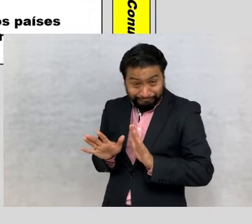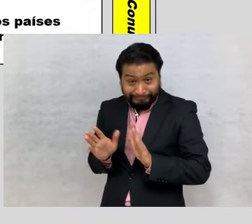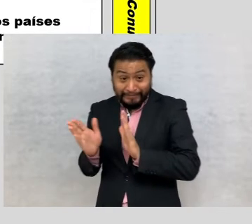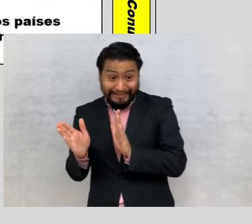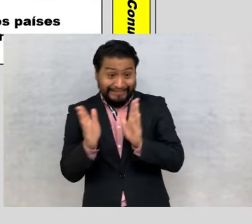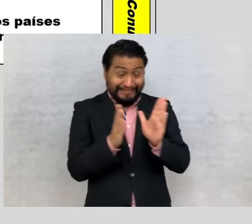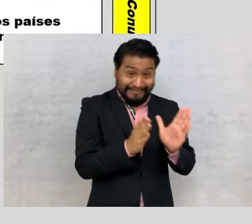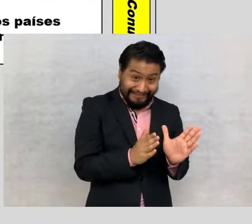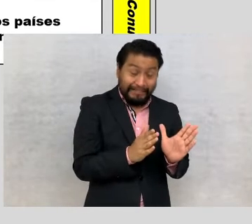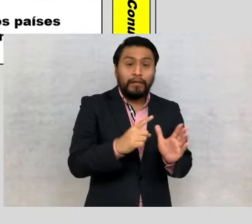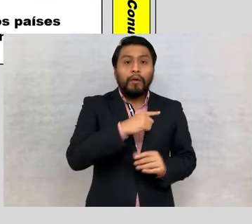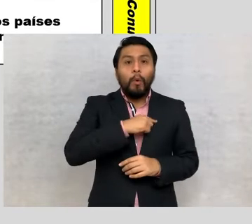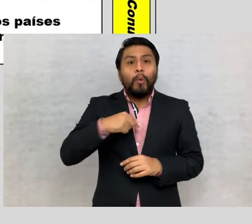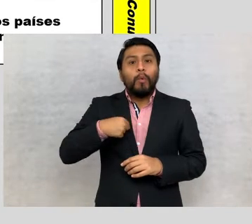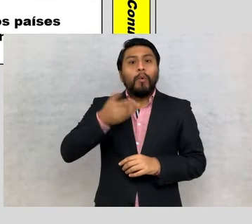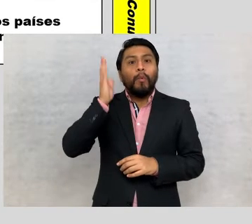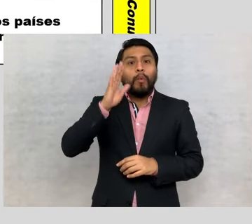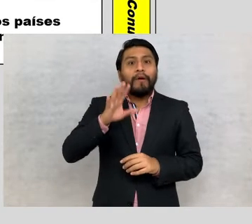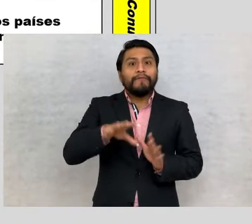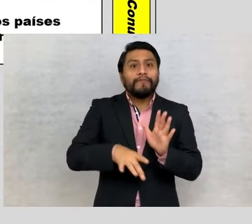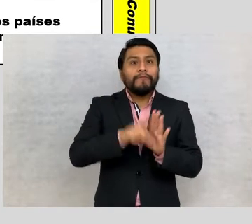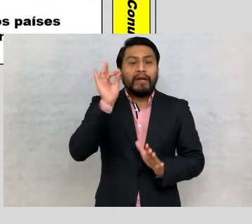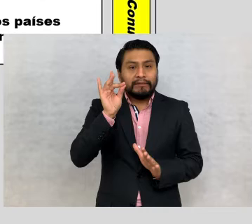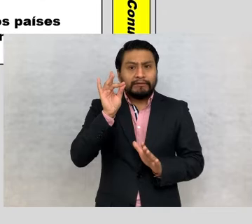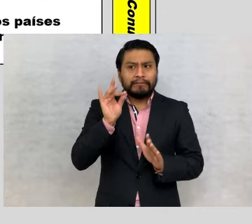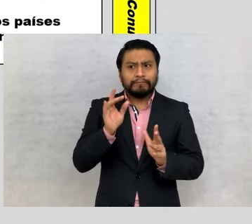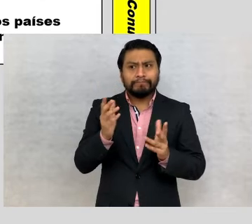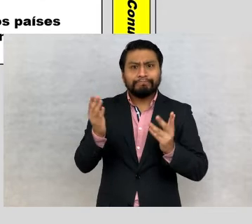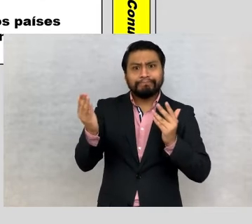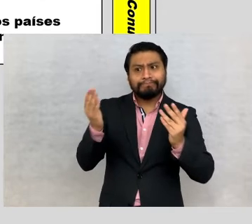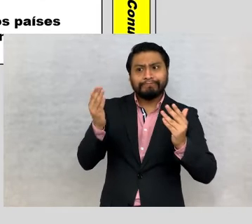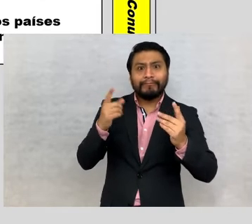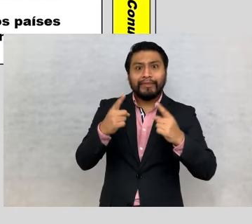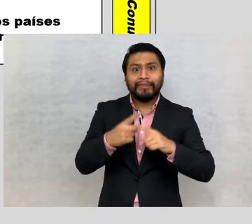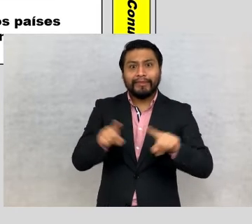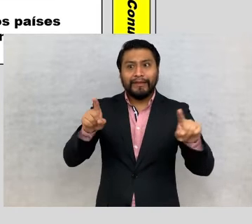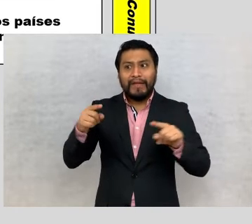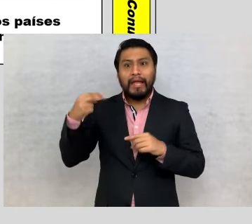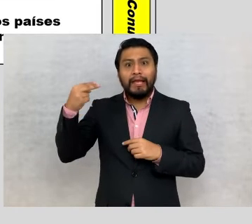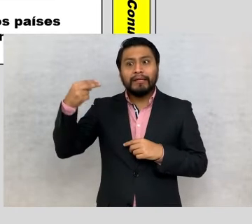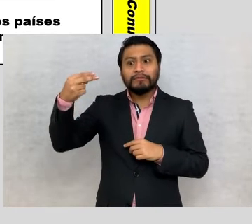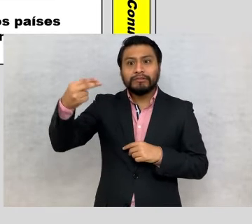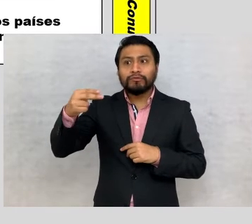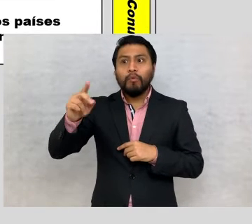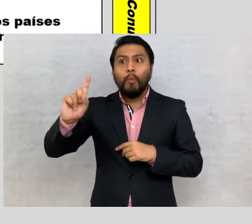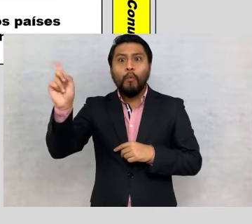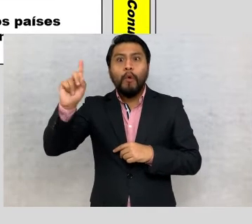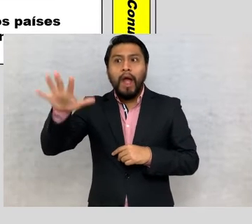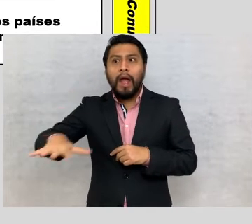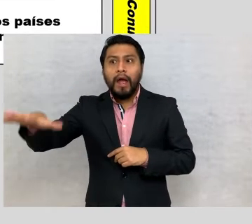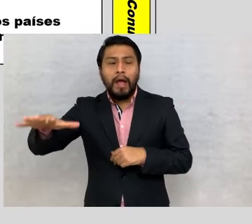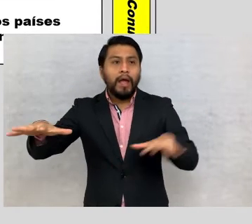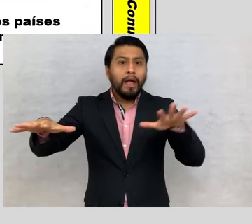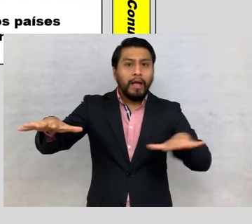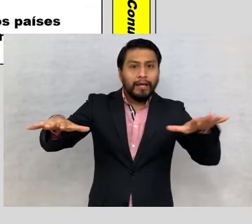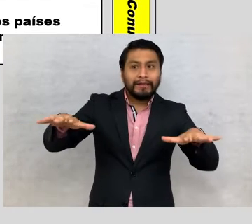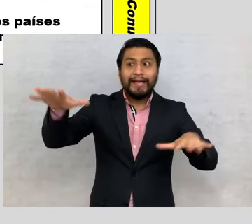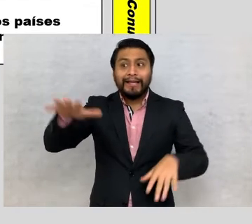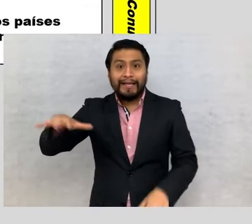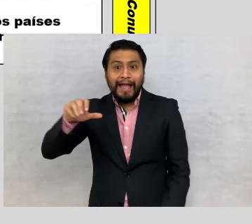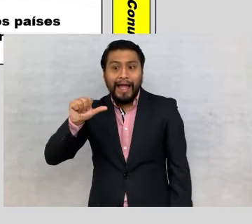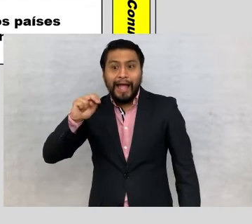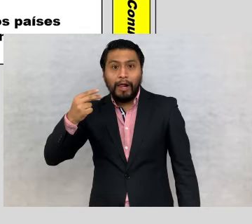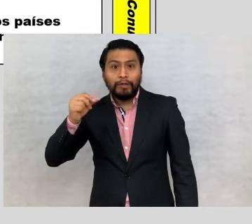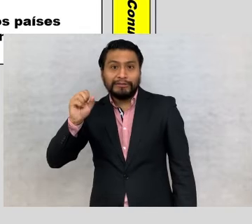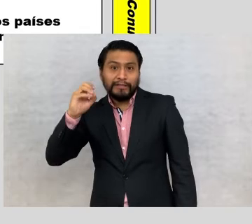we are going to find the difference that historiography has made between Anglo-Saxon